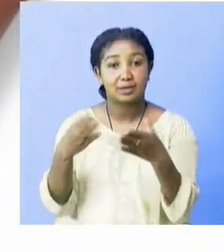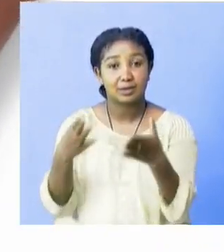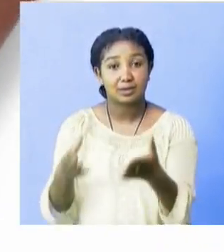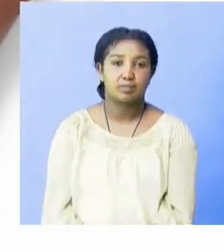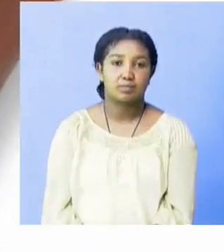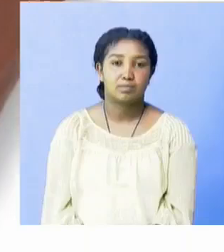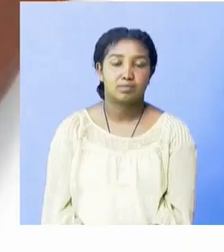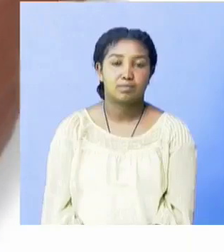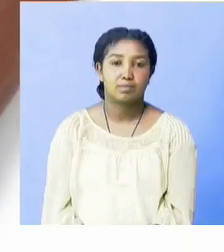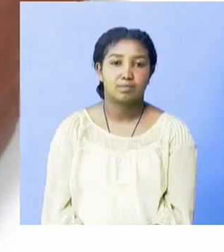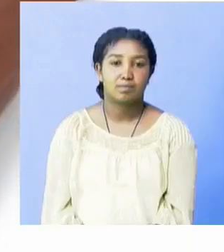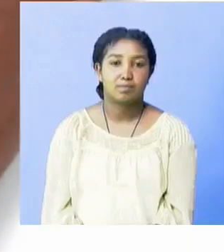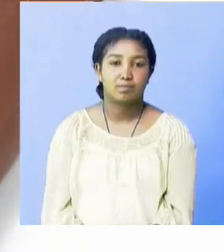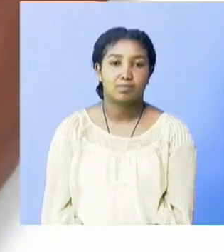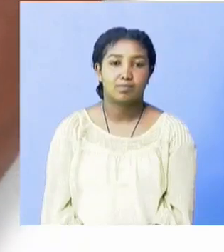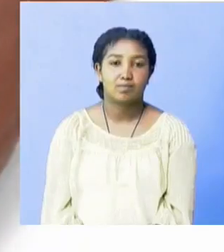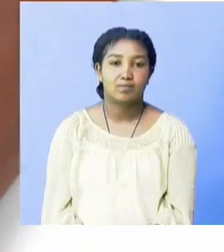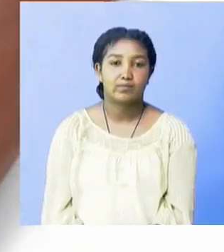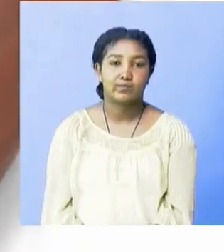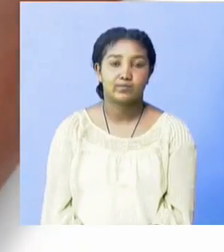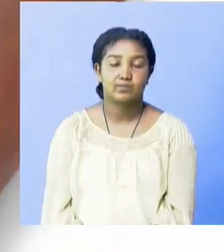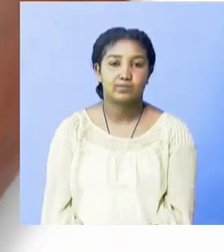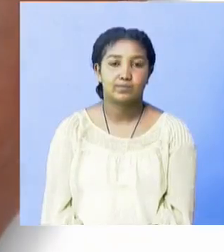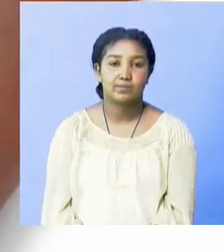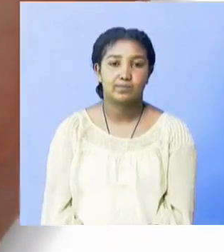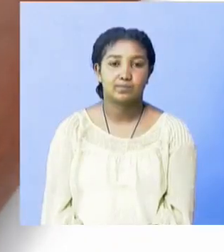date of birth.